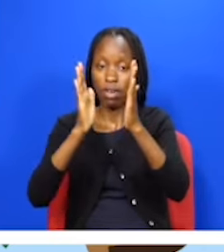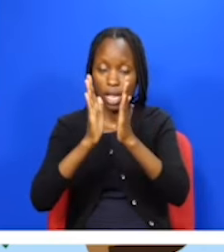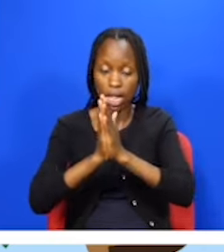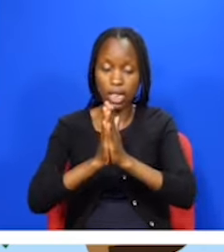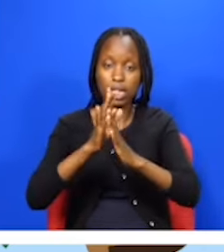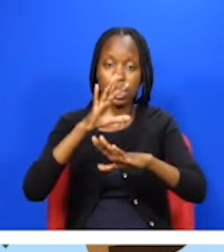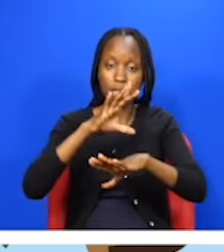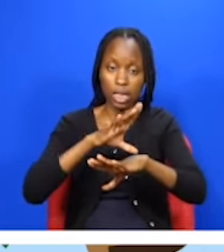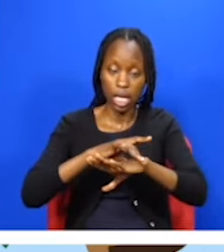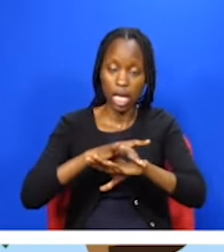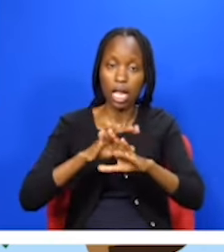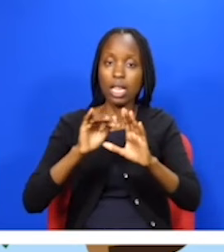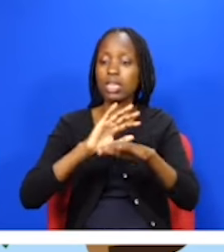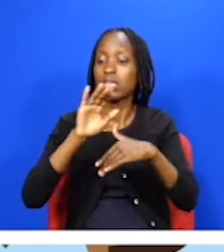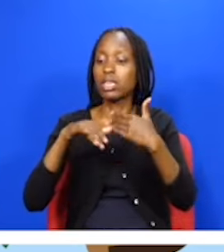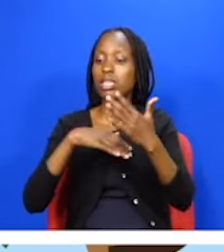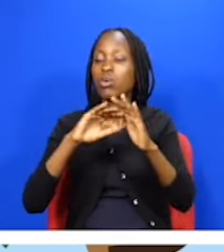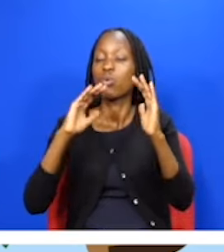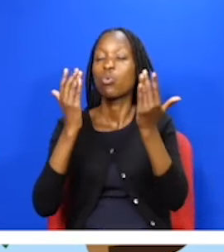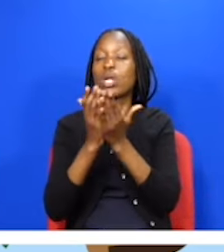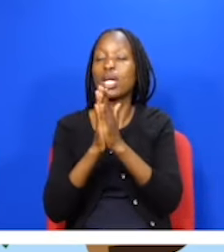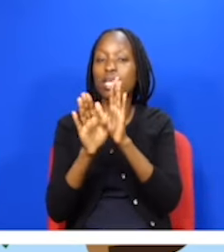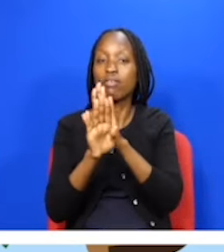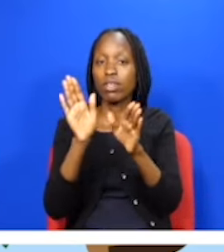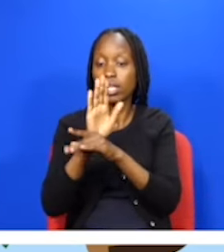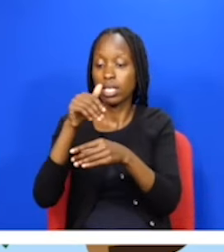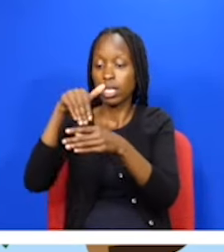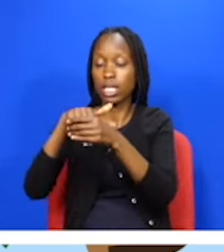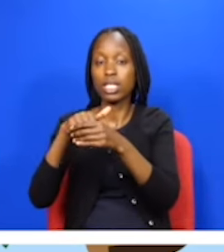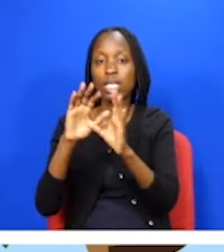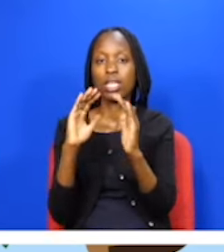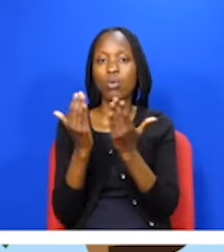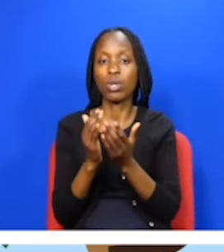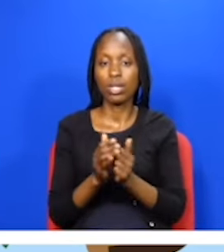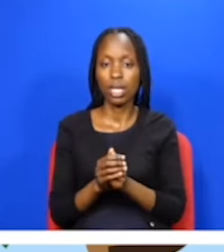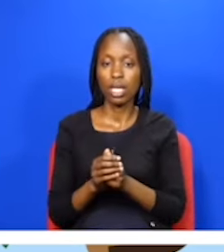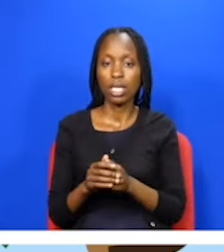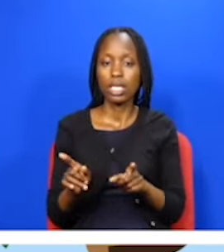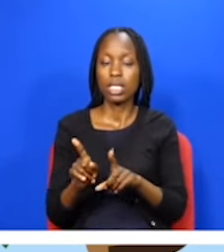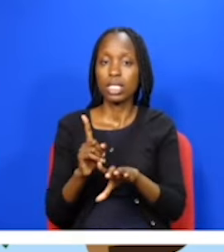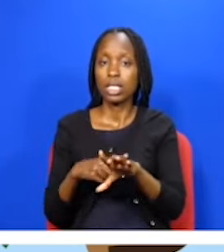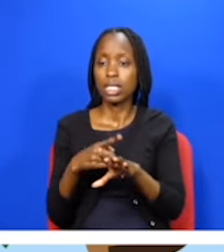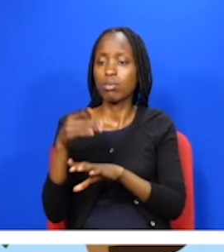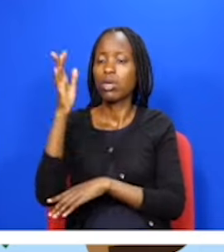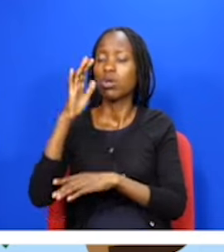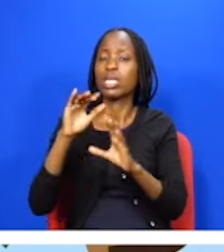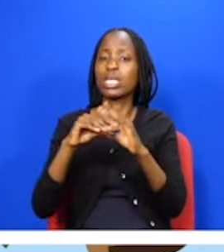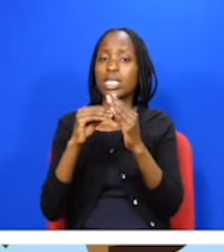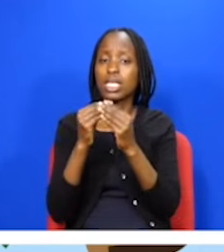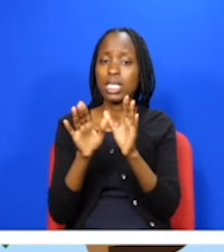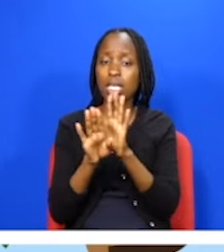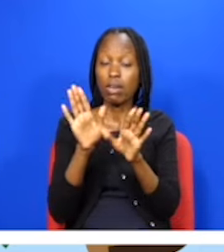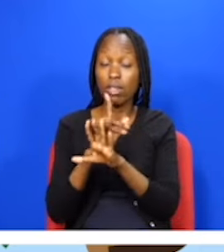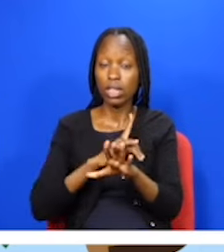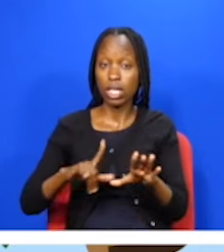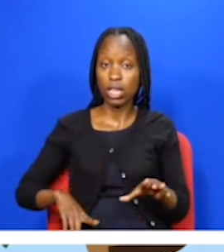earth, the universe, and everything that is therein. And when he created all this, he has directed